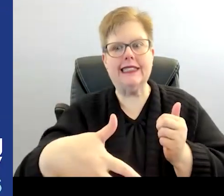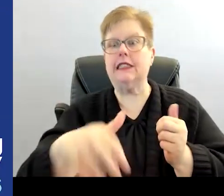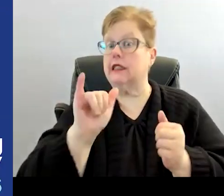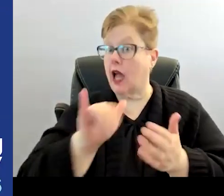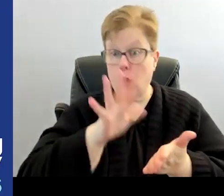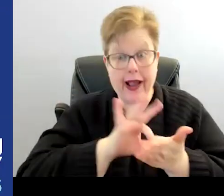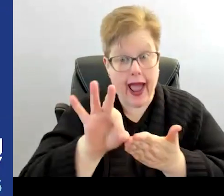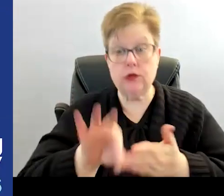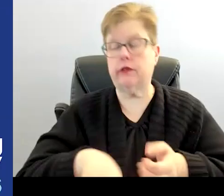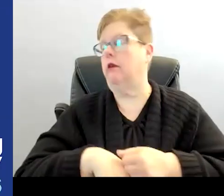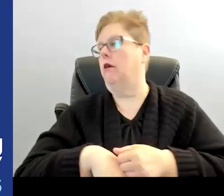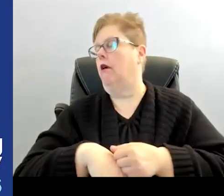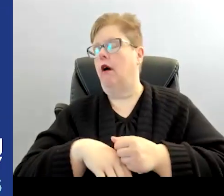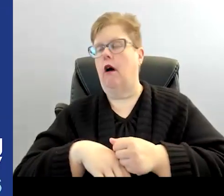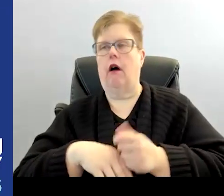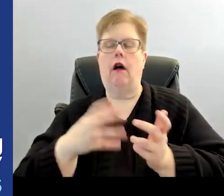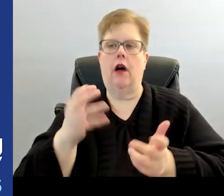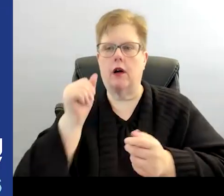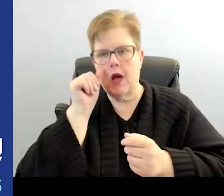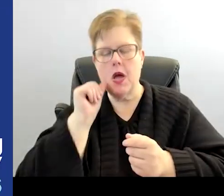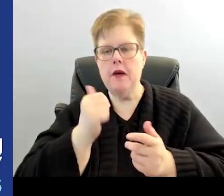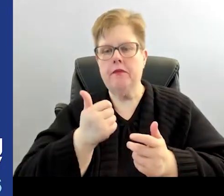count. Um,